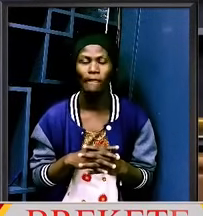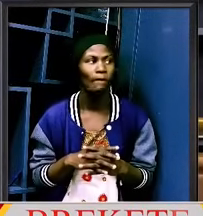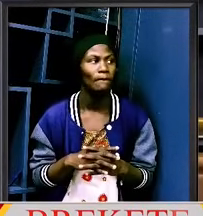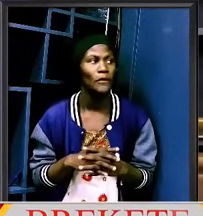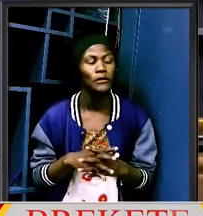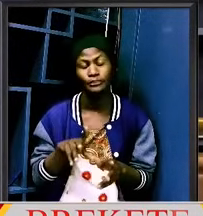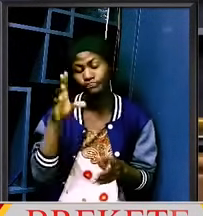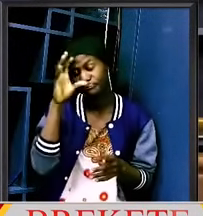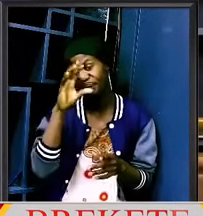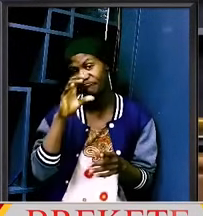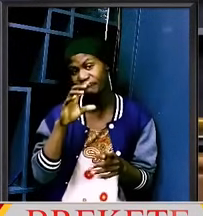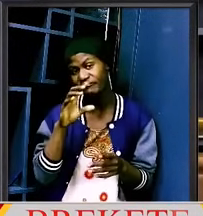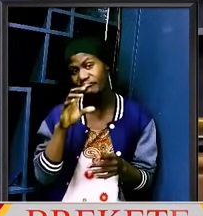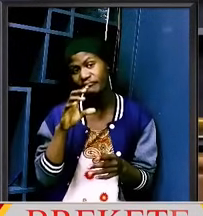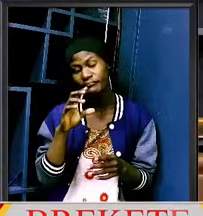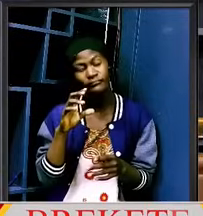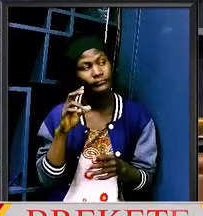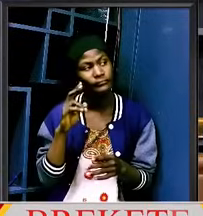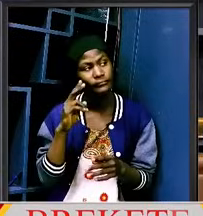You see this